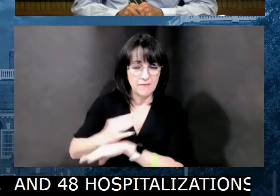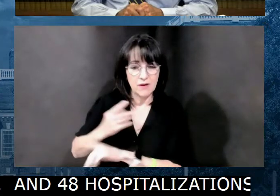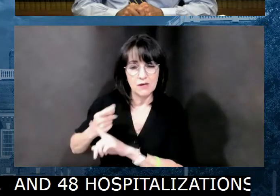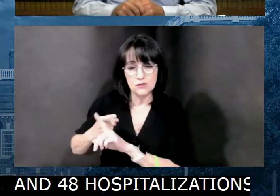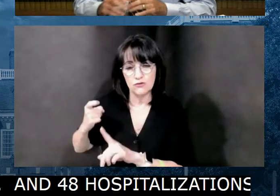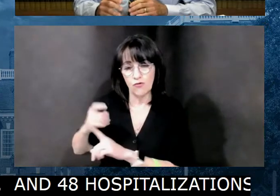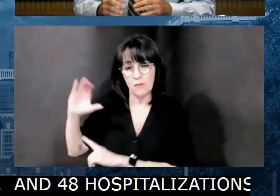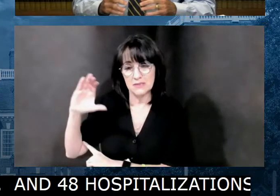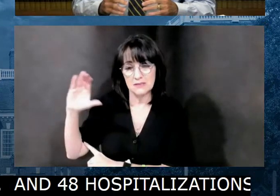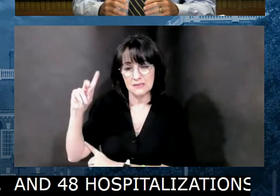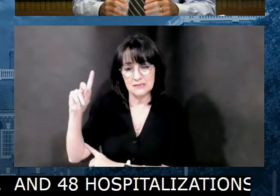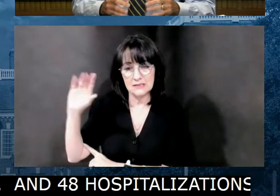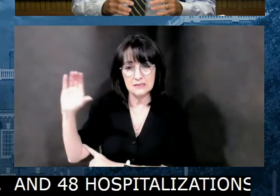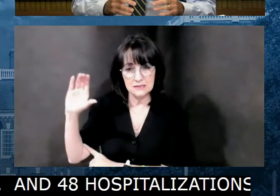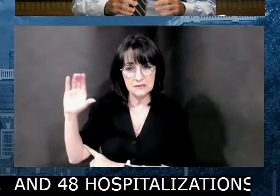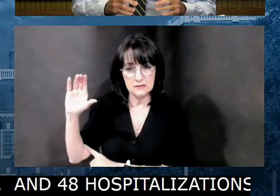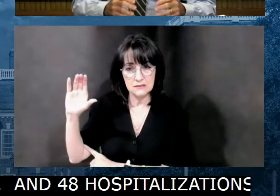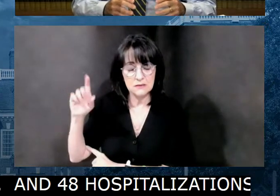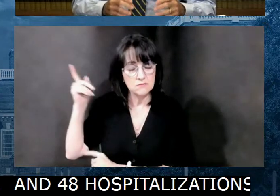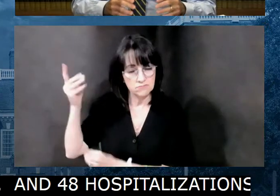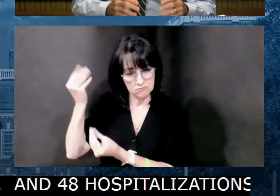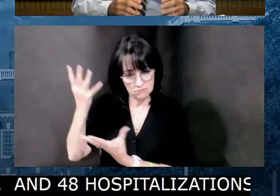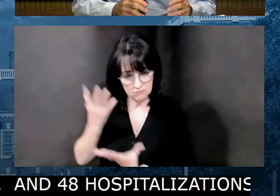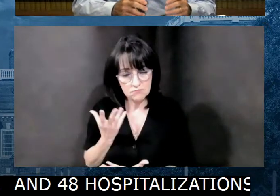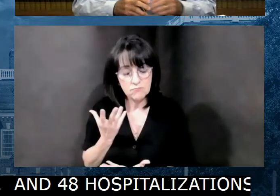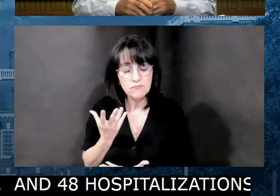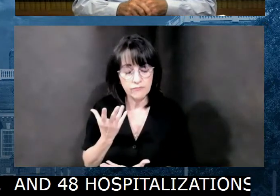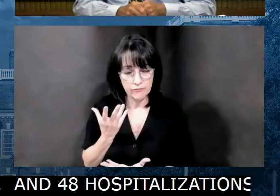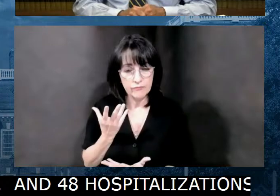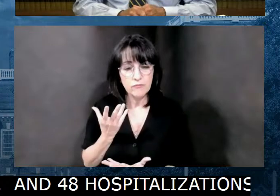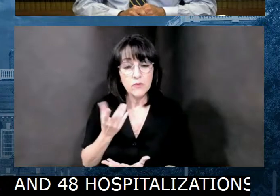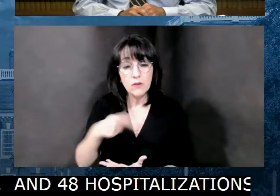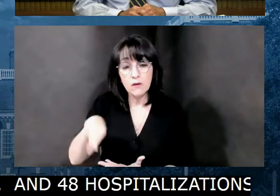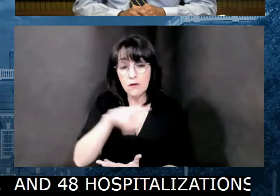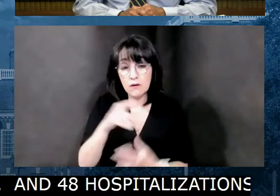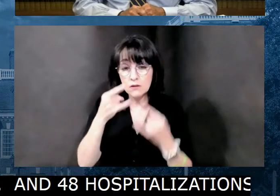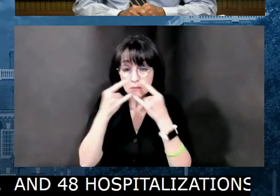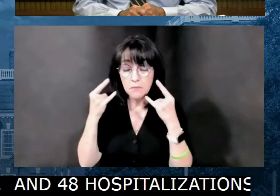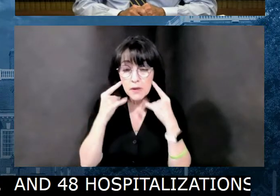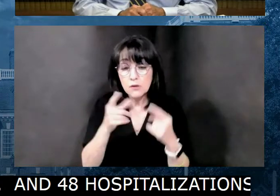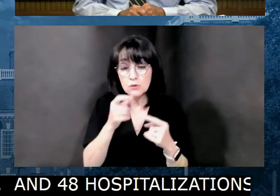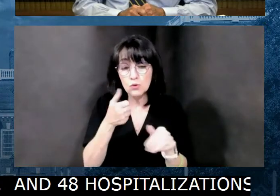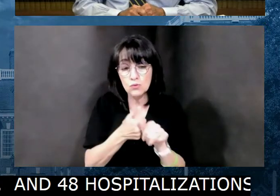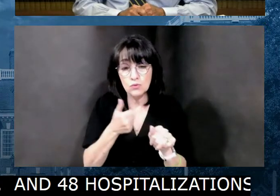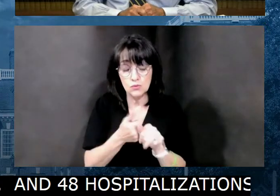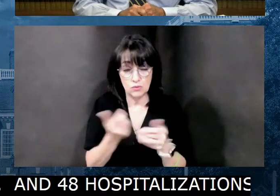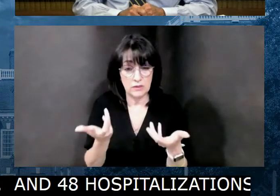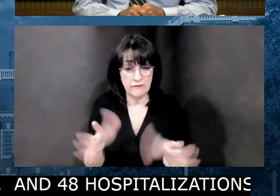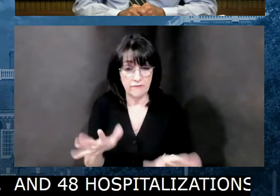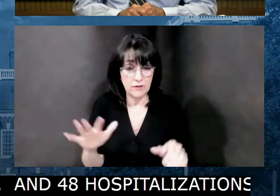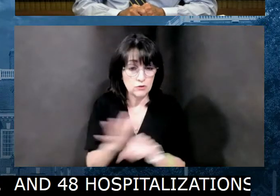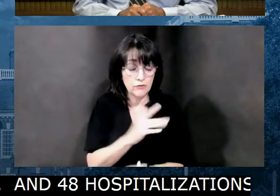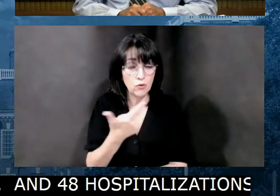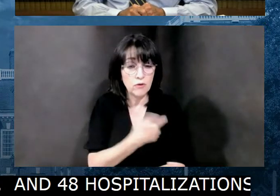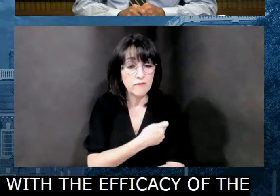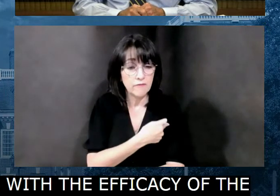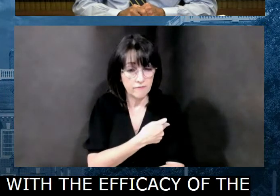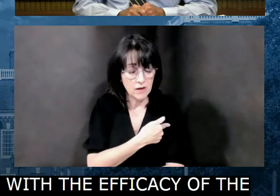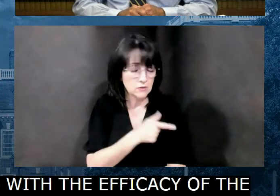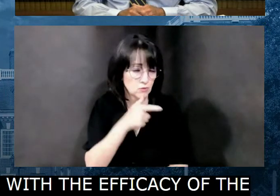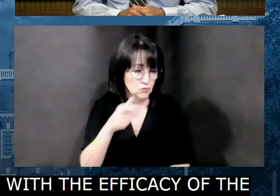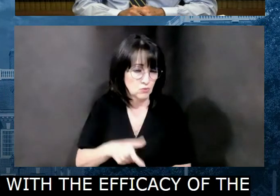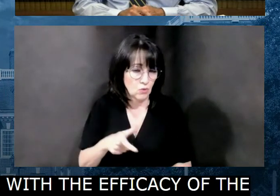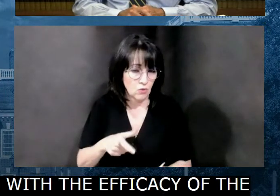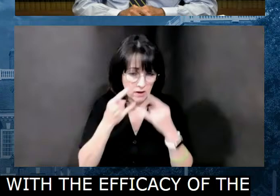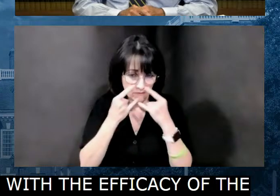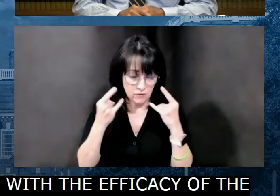ago to relax mandatory mask wearing for those who are fully vaccinated. We do still have requirements in place. We'll